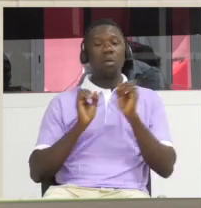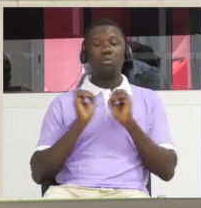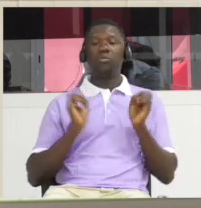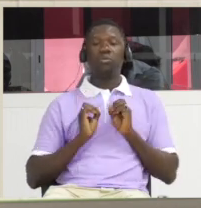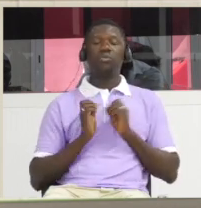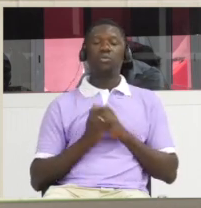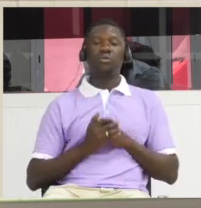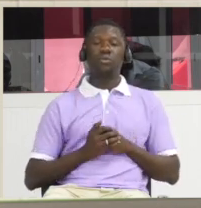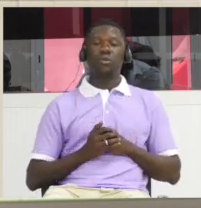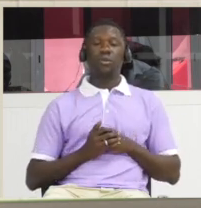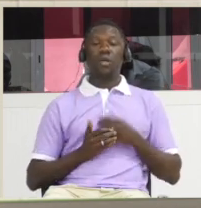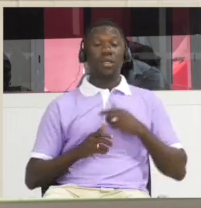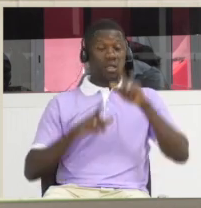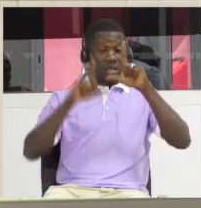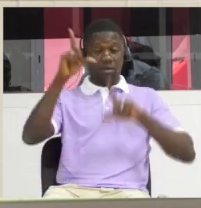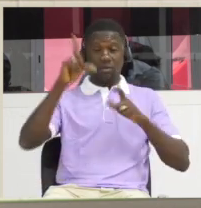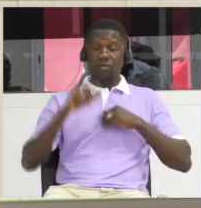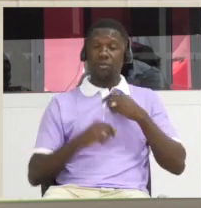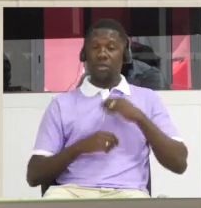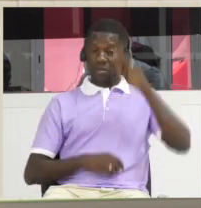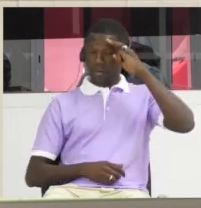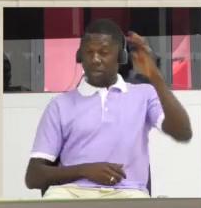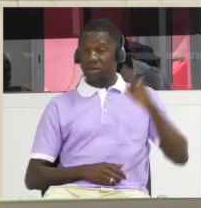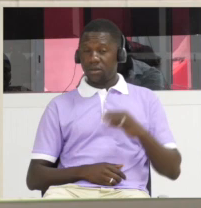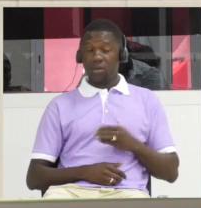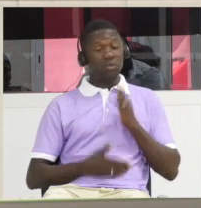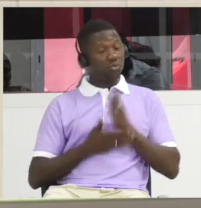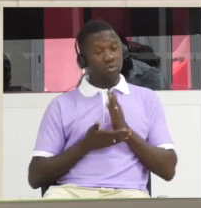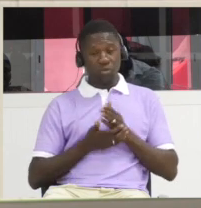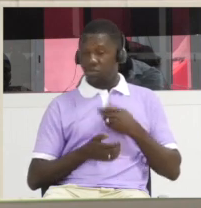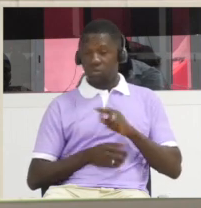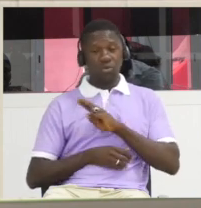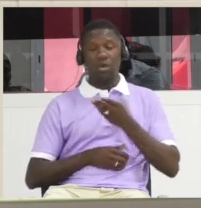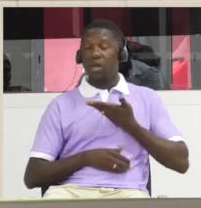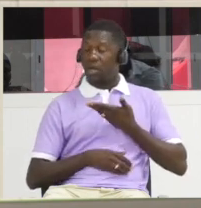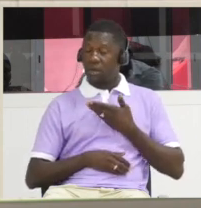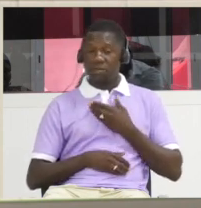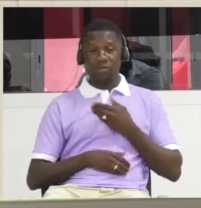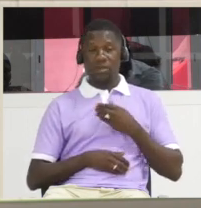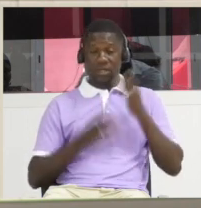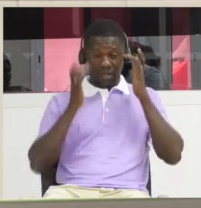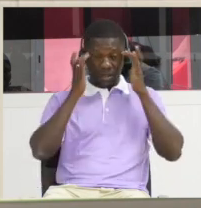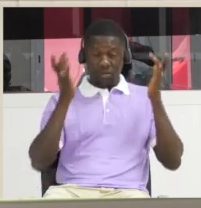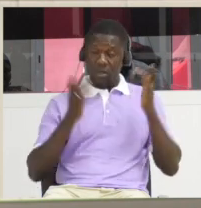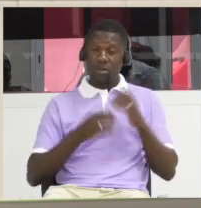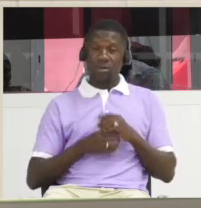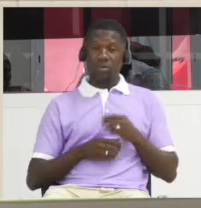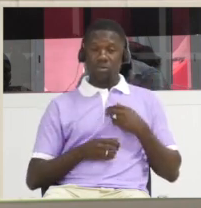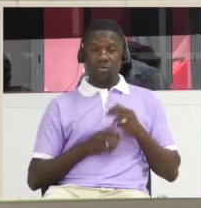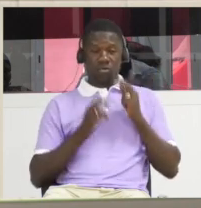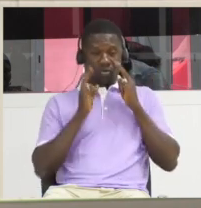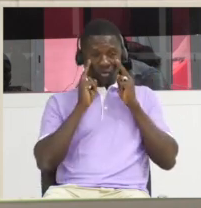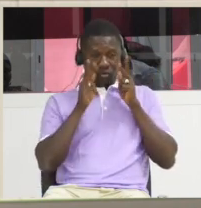And at the level of the ministry, really, we did not have the expertise, you